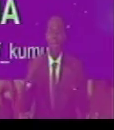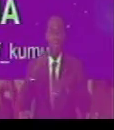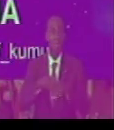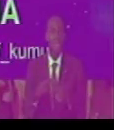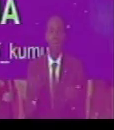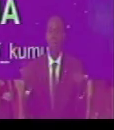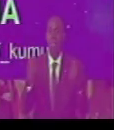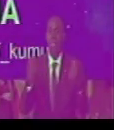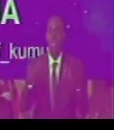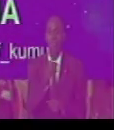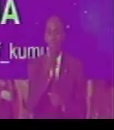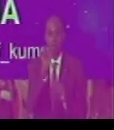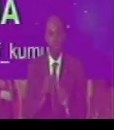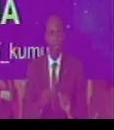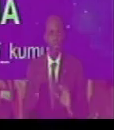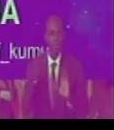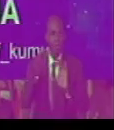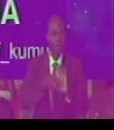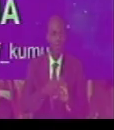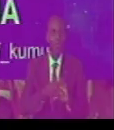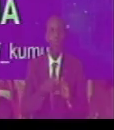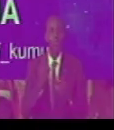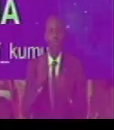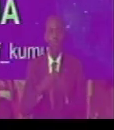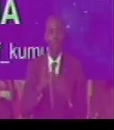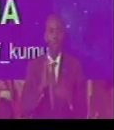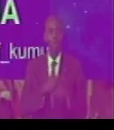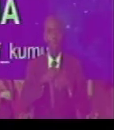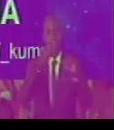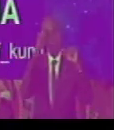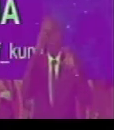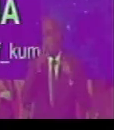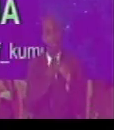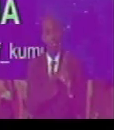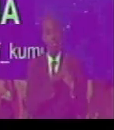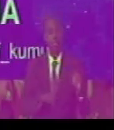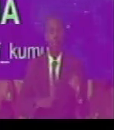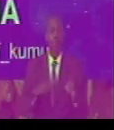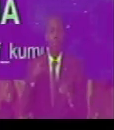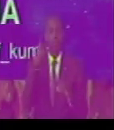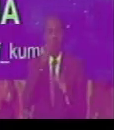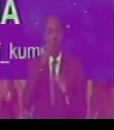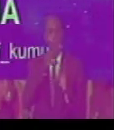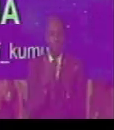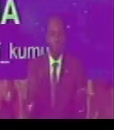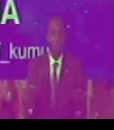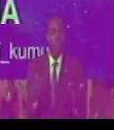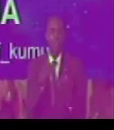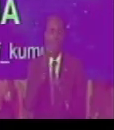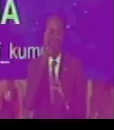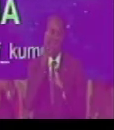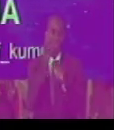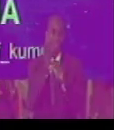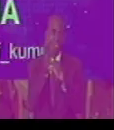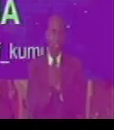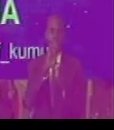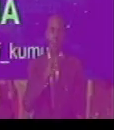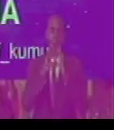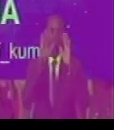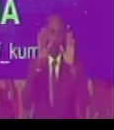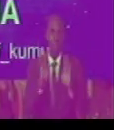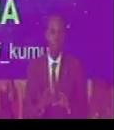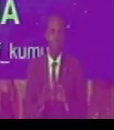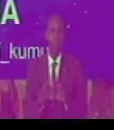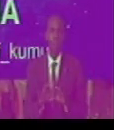in. 24 hours. Any hour, any time, anywhere. You can log in to the Facebook of our Father in the Lord. You get